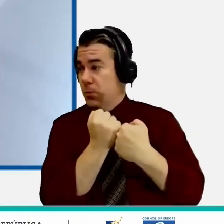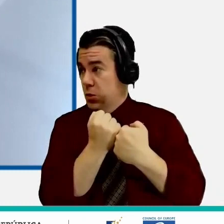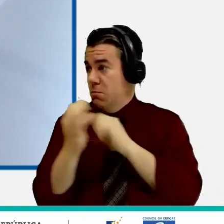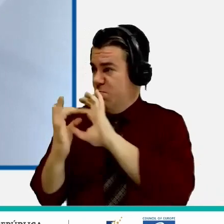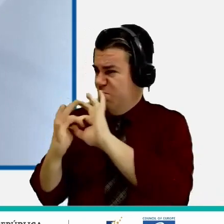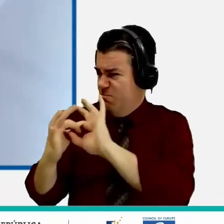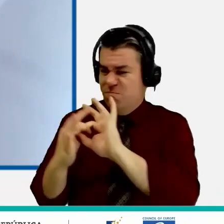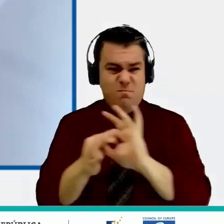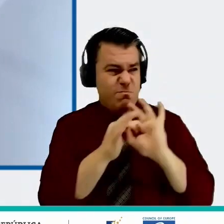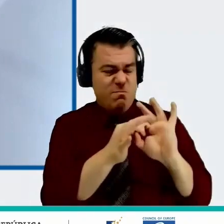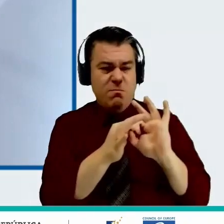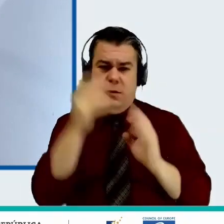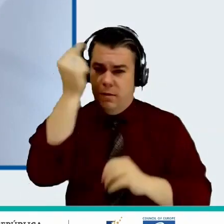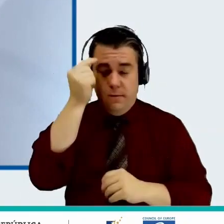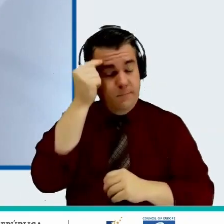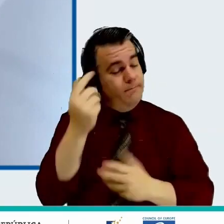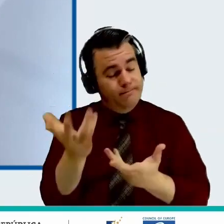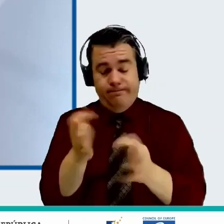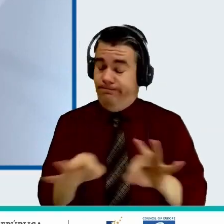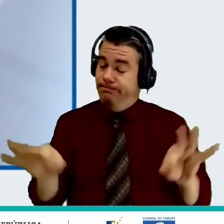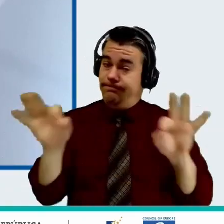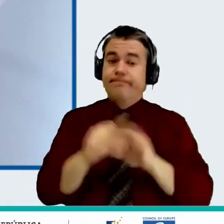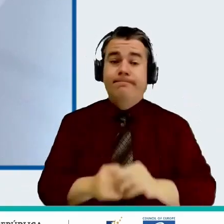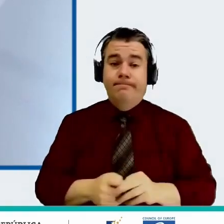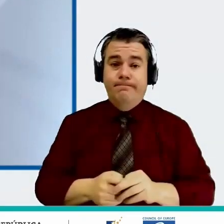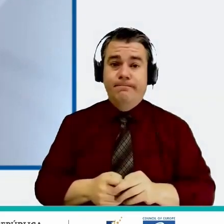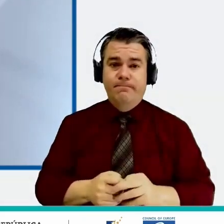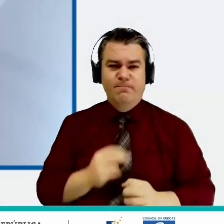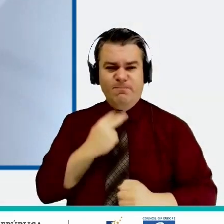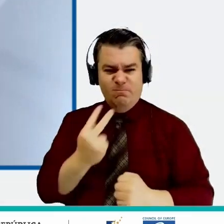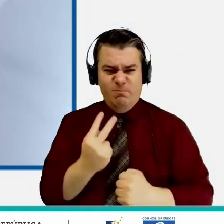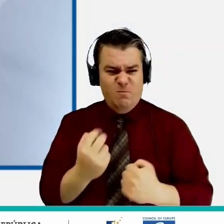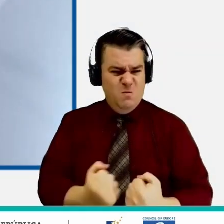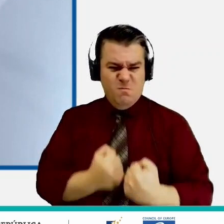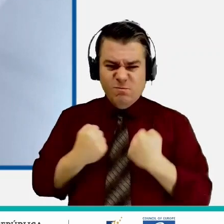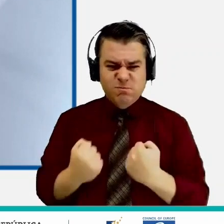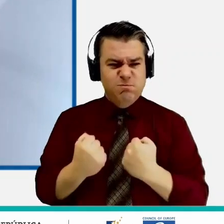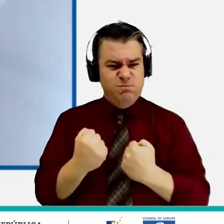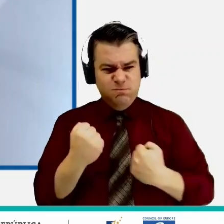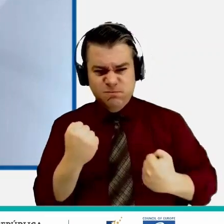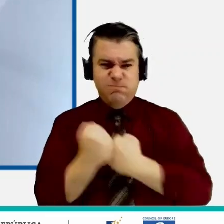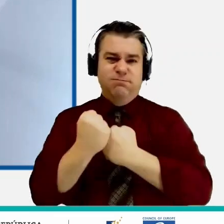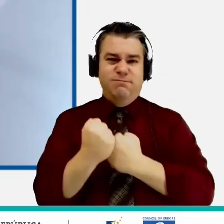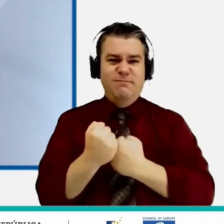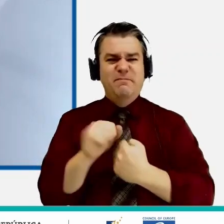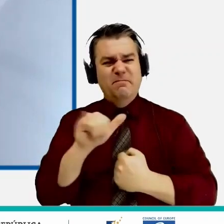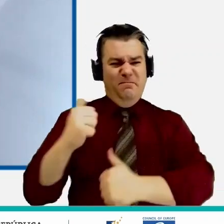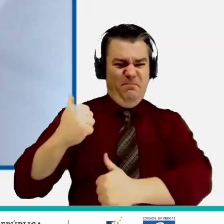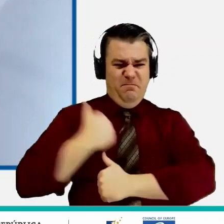our governments, that's the only way. As I said, we are voice, we are warriors. Thank you. Thank you, Armini. Mr. Aidake, very